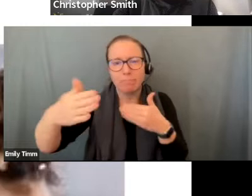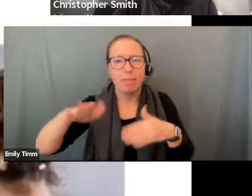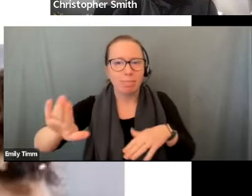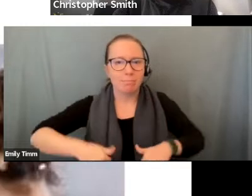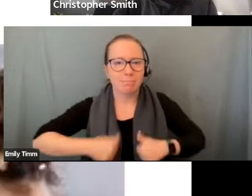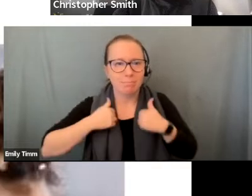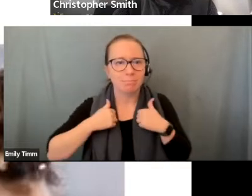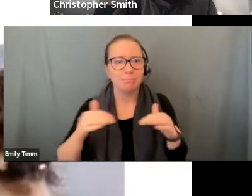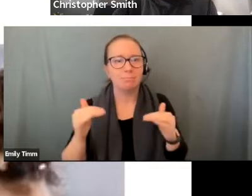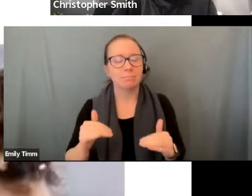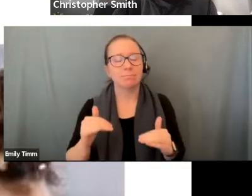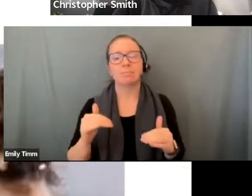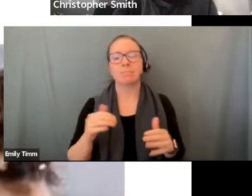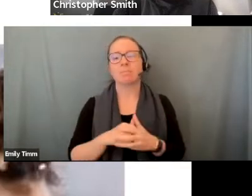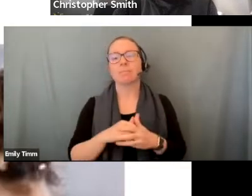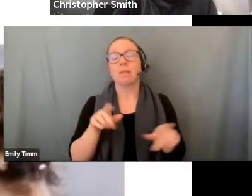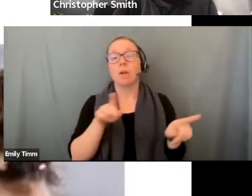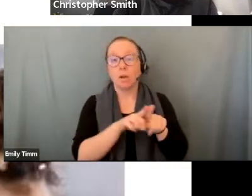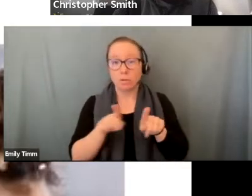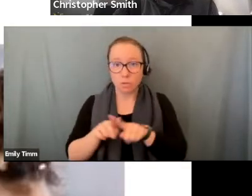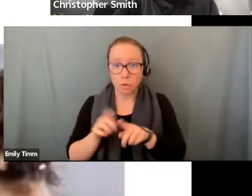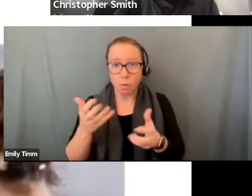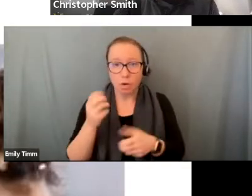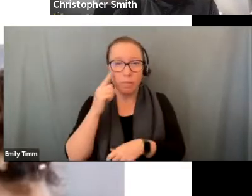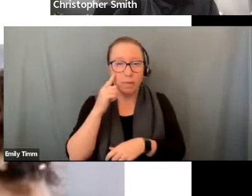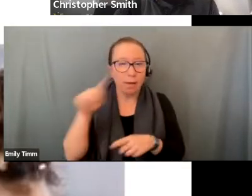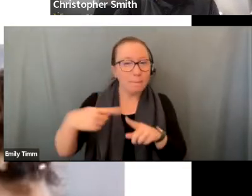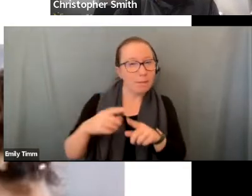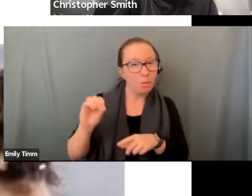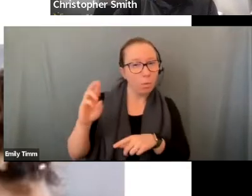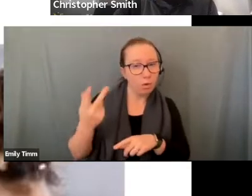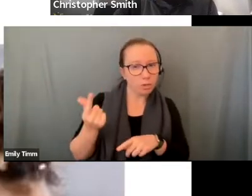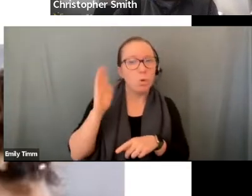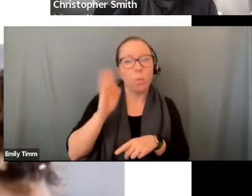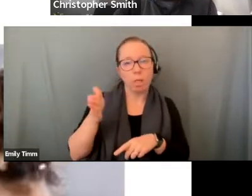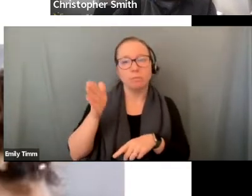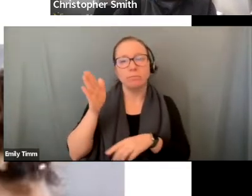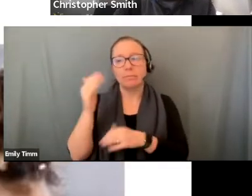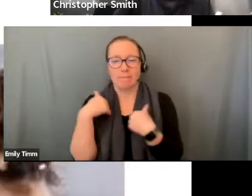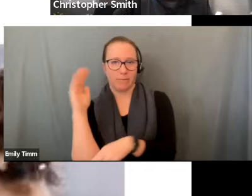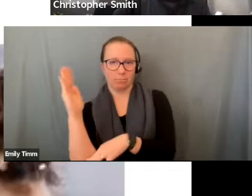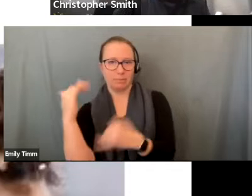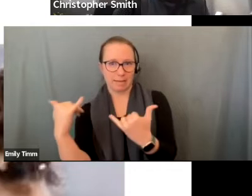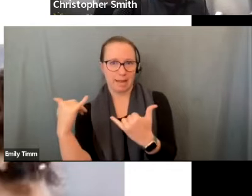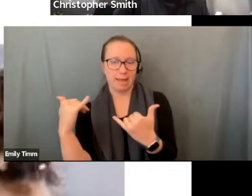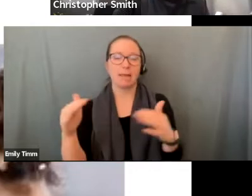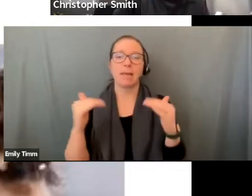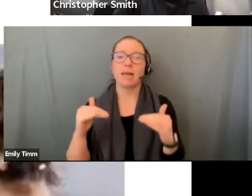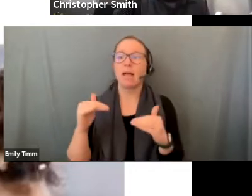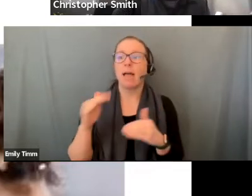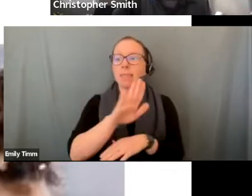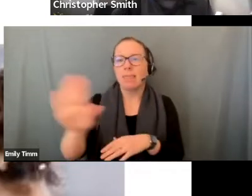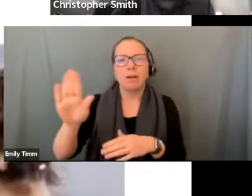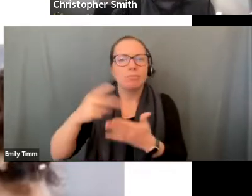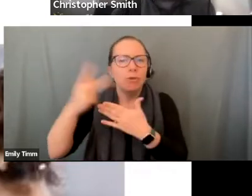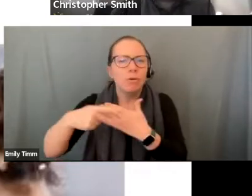I want people to think about the organizations that we're going to hear from today and the wide array of programming that they offer,